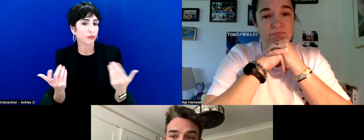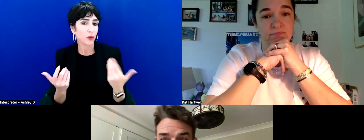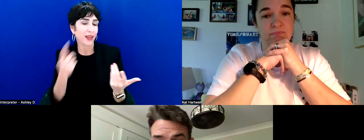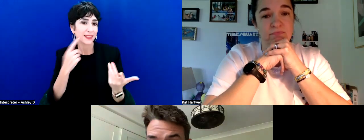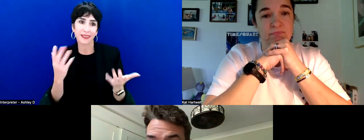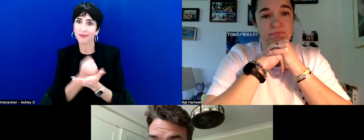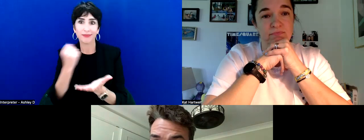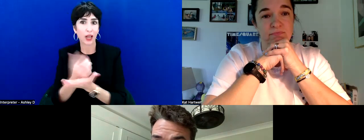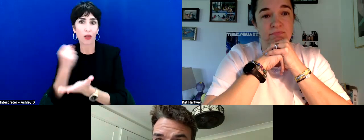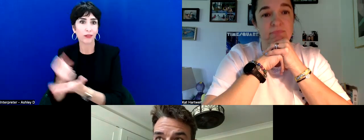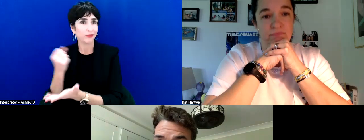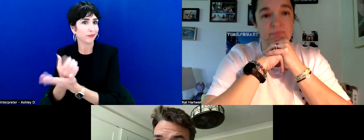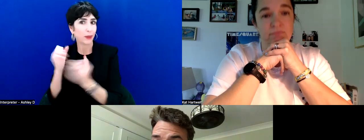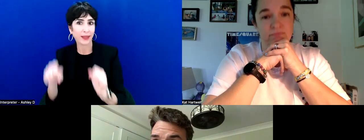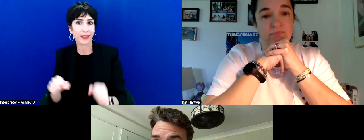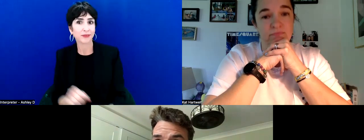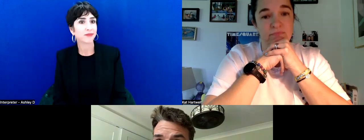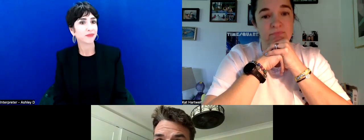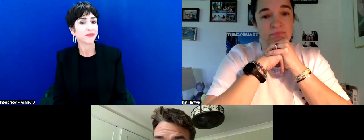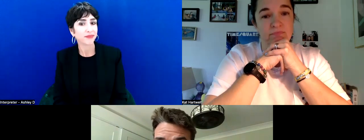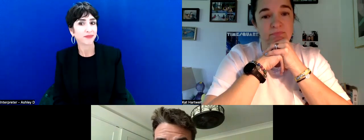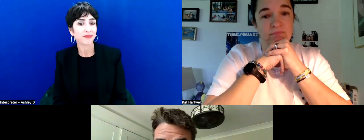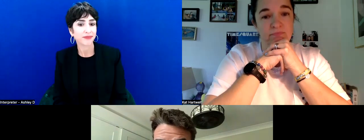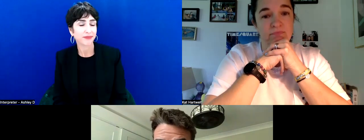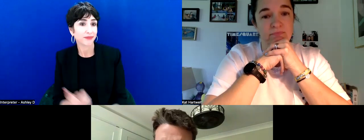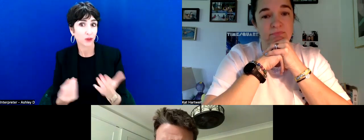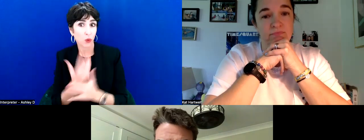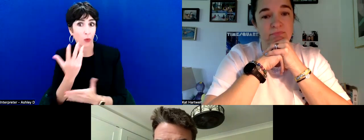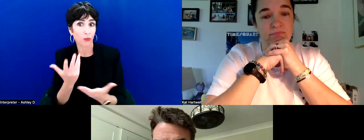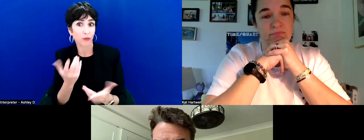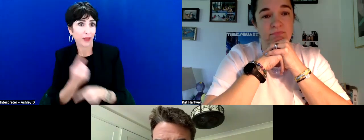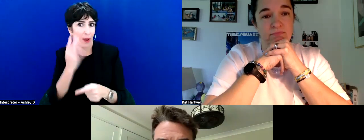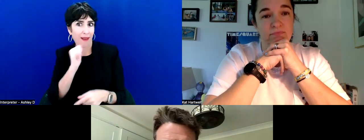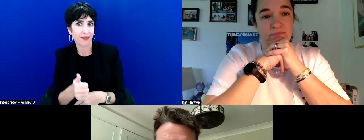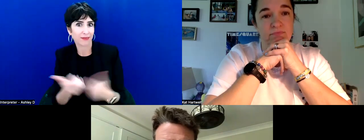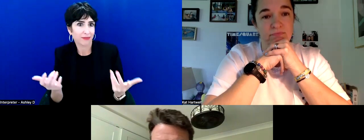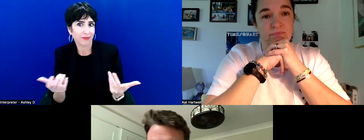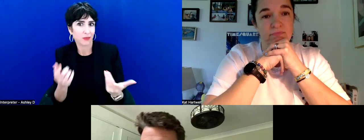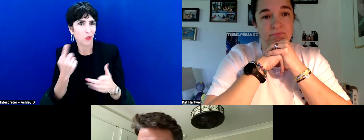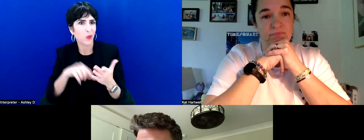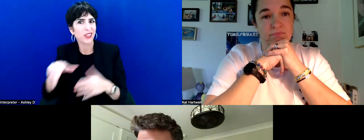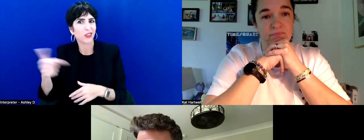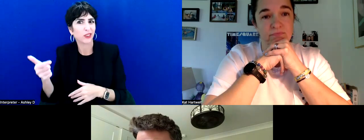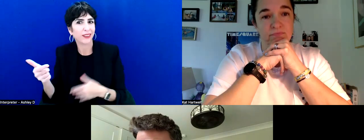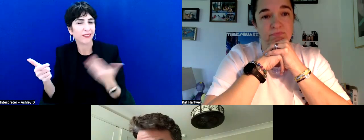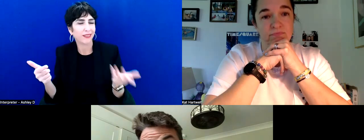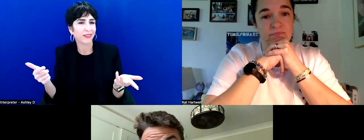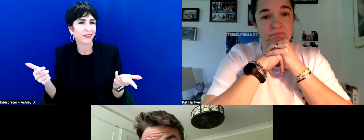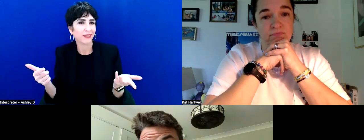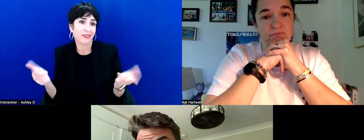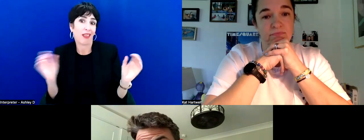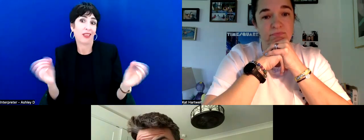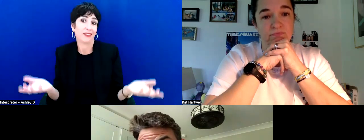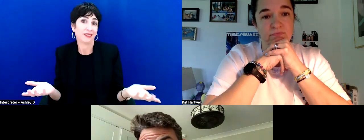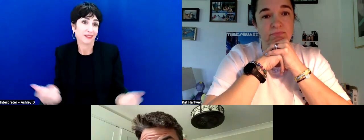take all the opportunities you can to grow. And why not? What's the alternative, right? Nothing,